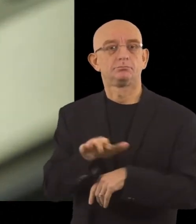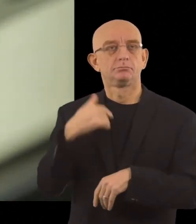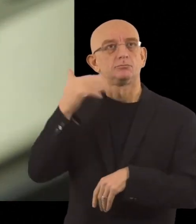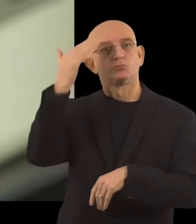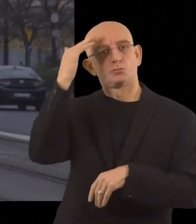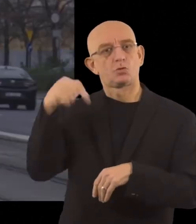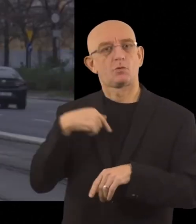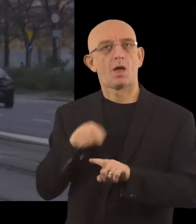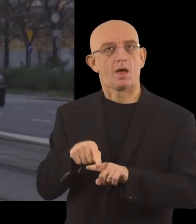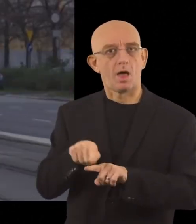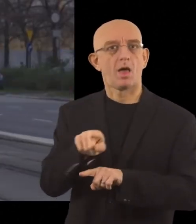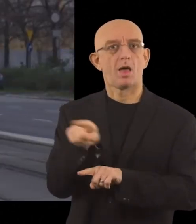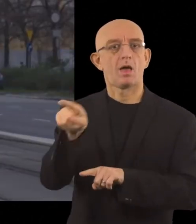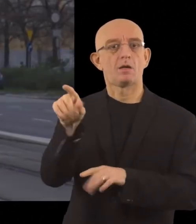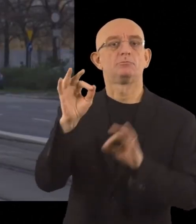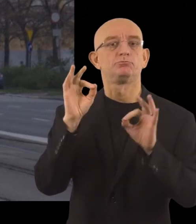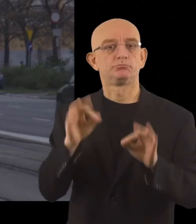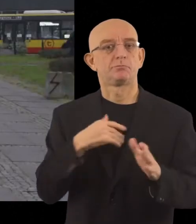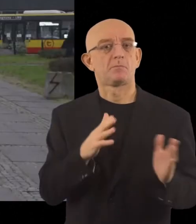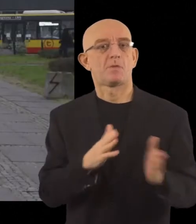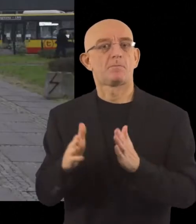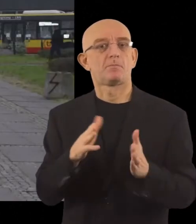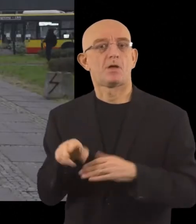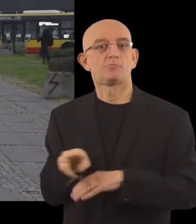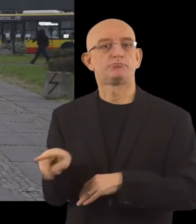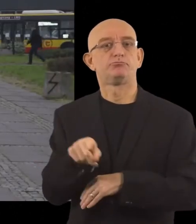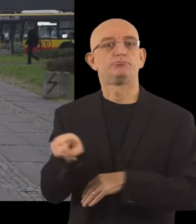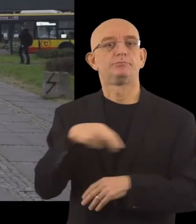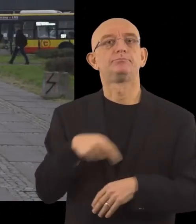jest łatwiej się na nich odnaleźć.